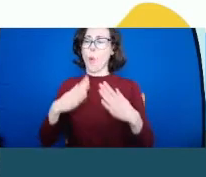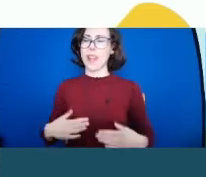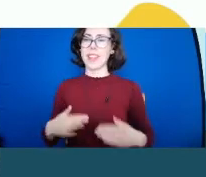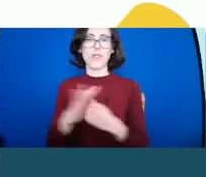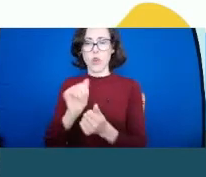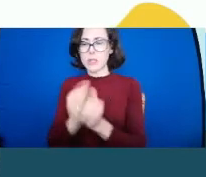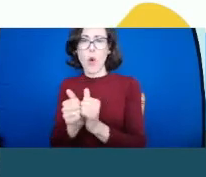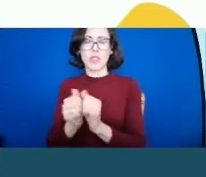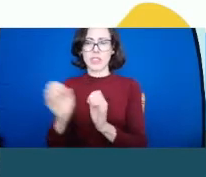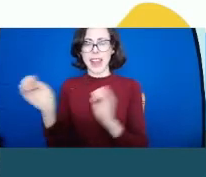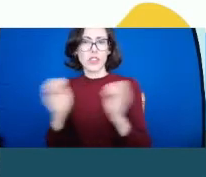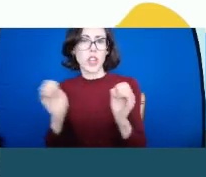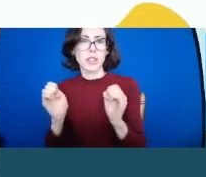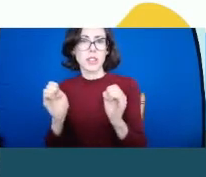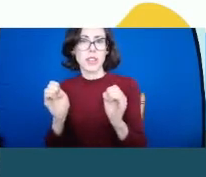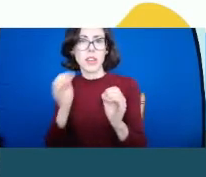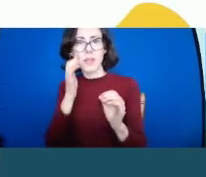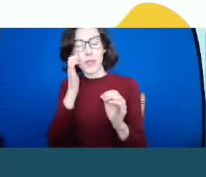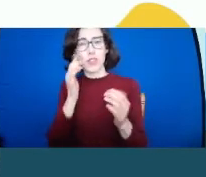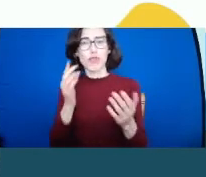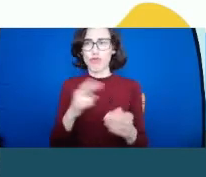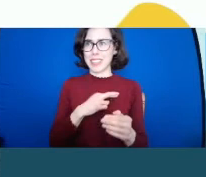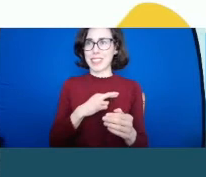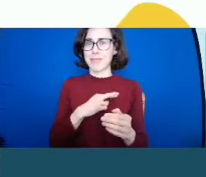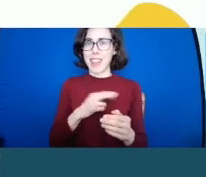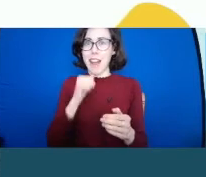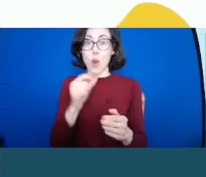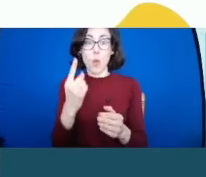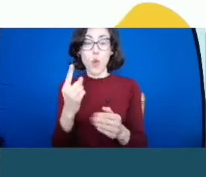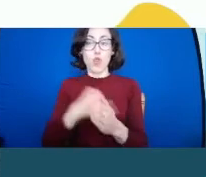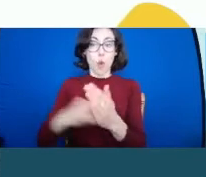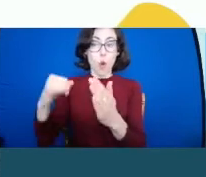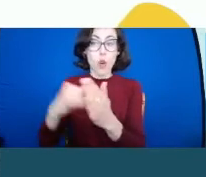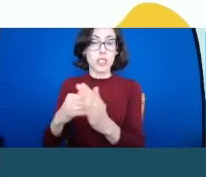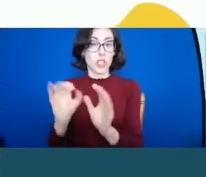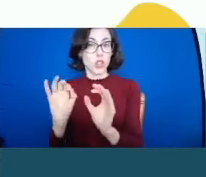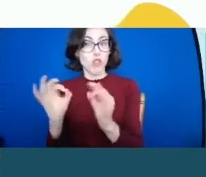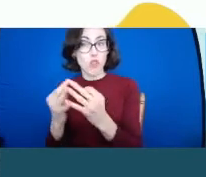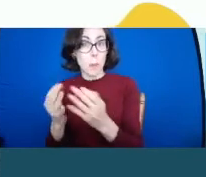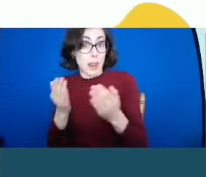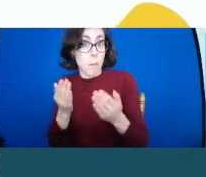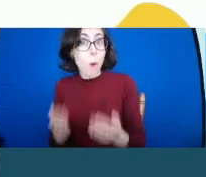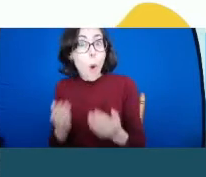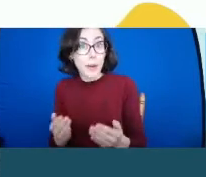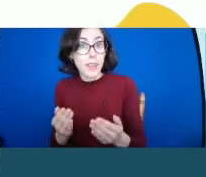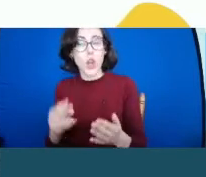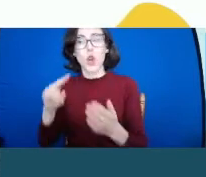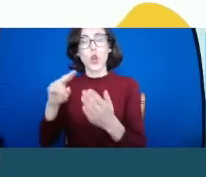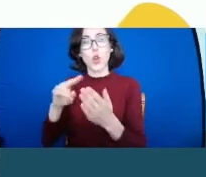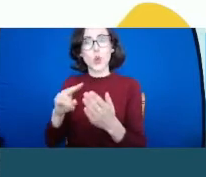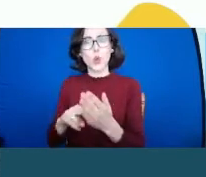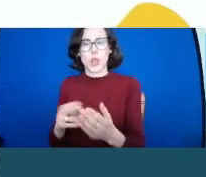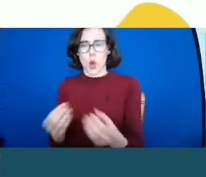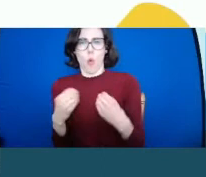exercise, because there really isn't any particular group out there who owns the word wellness and